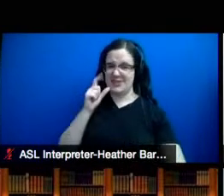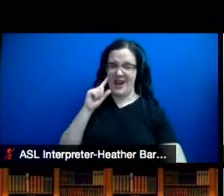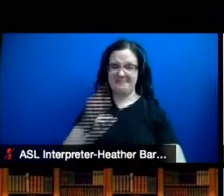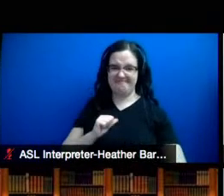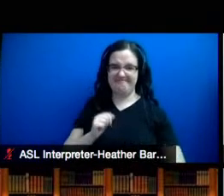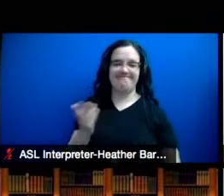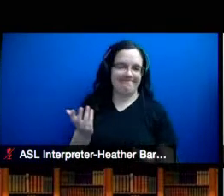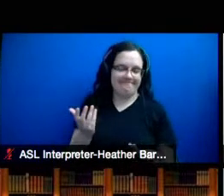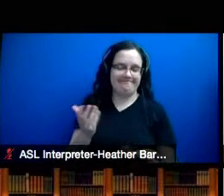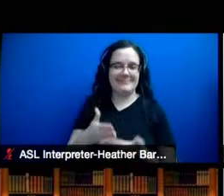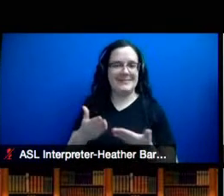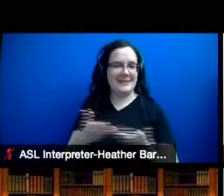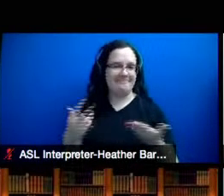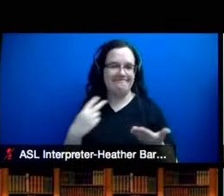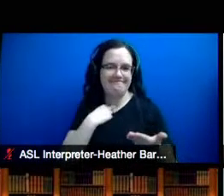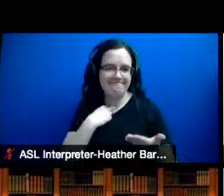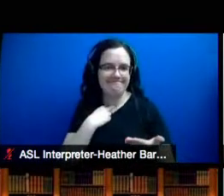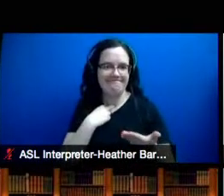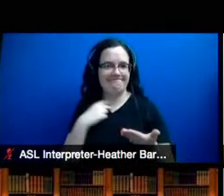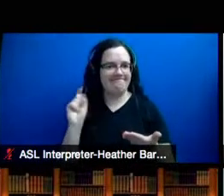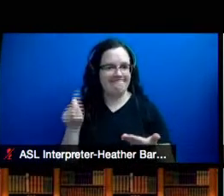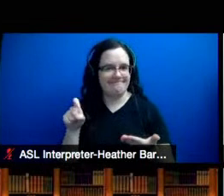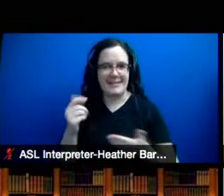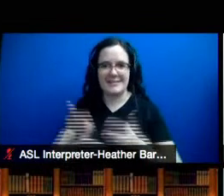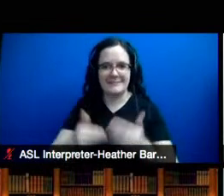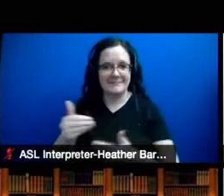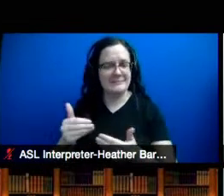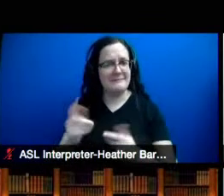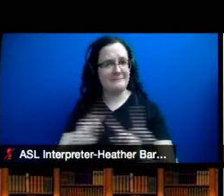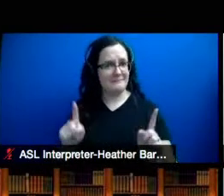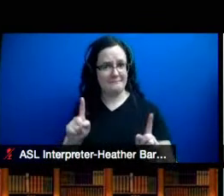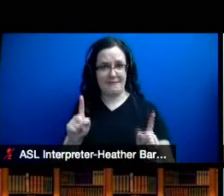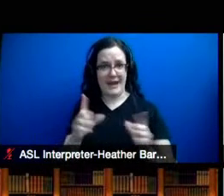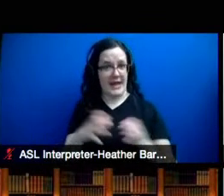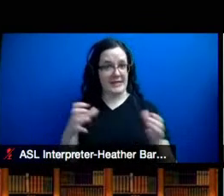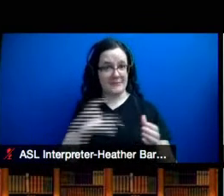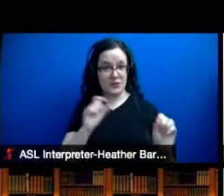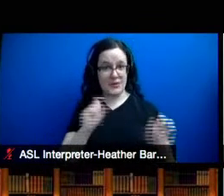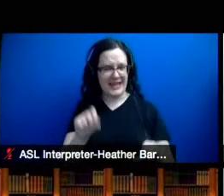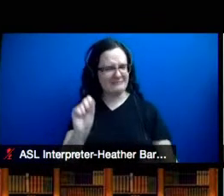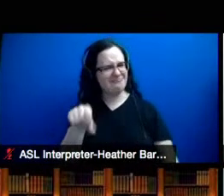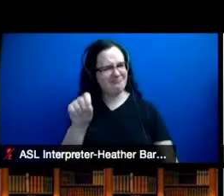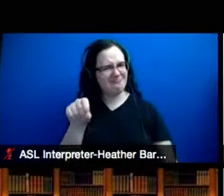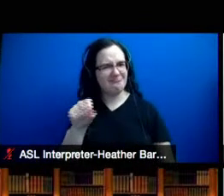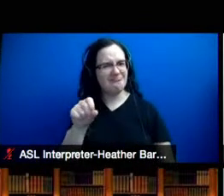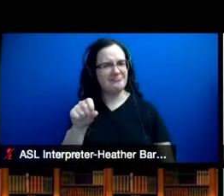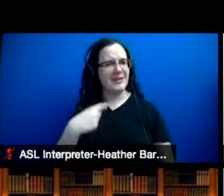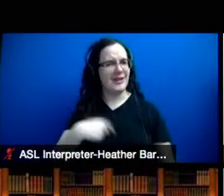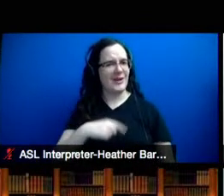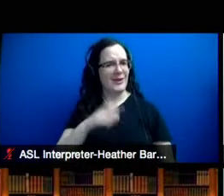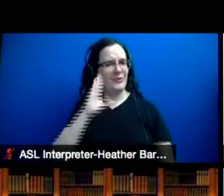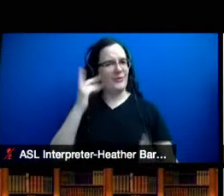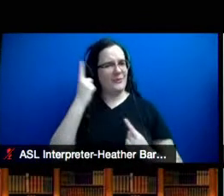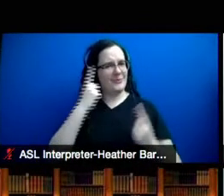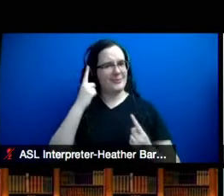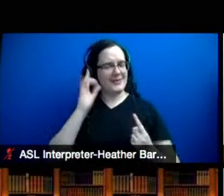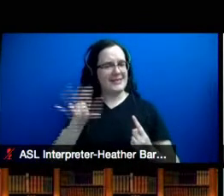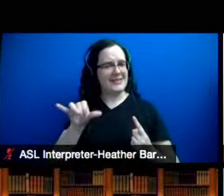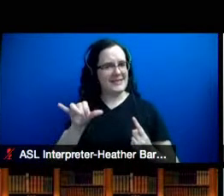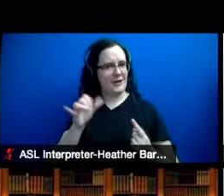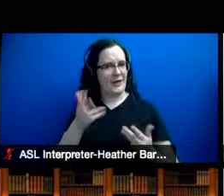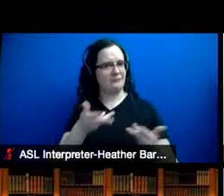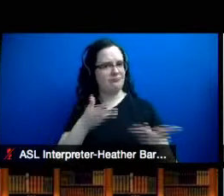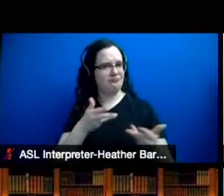know, they are what they are. But to the extent that we can, we will absolutely take that under consideration and work